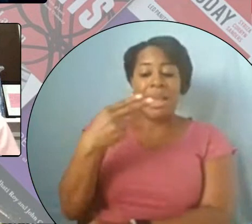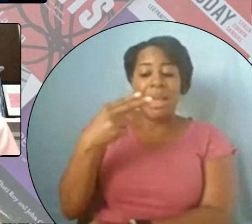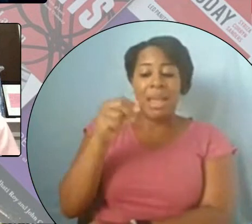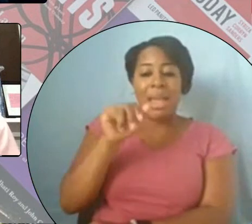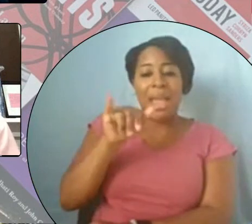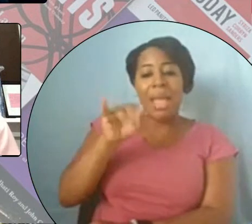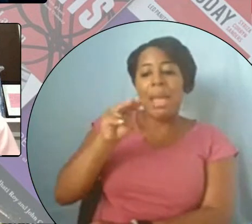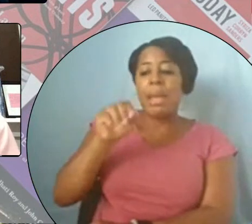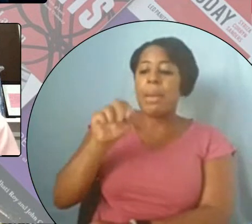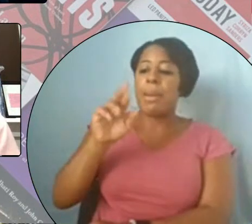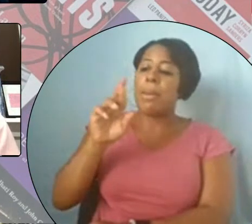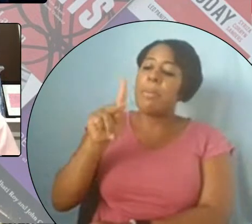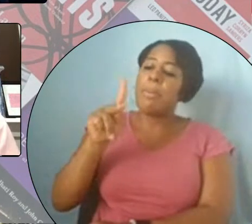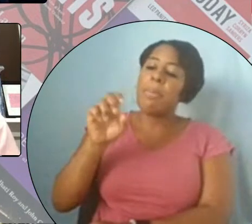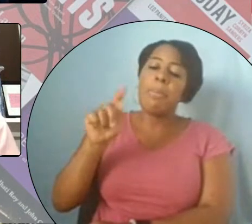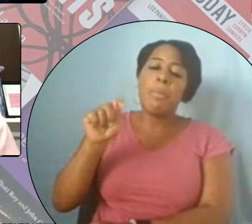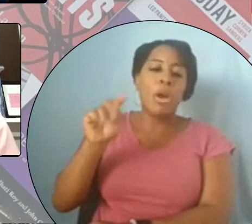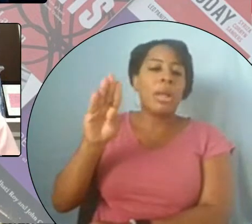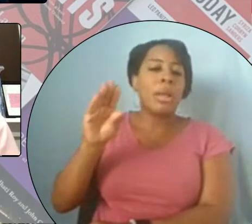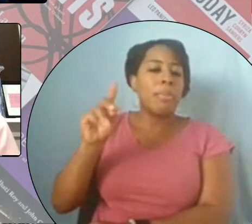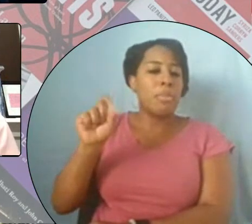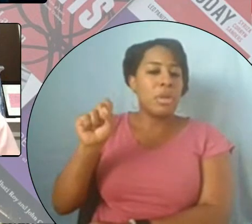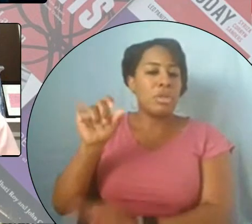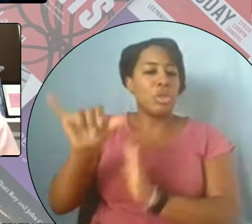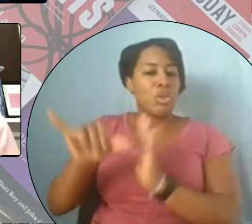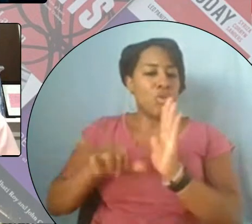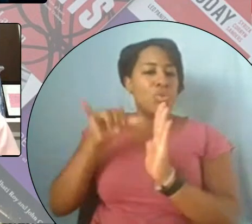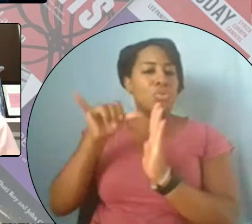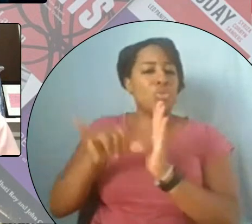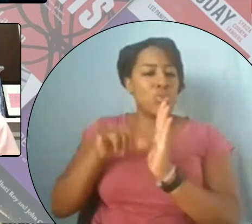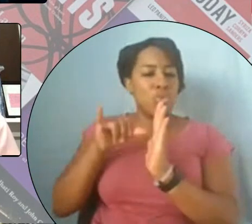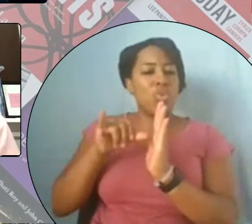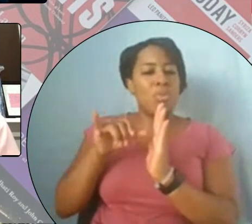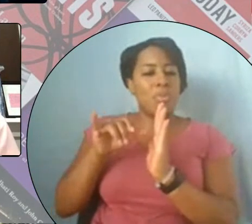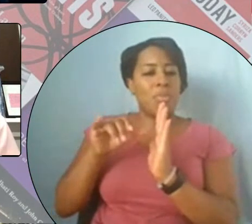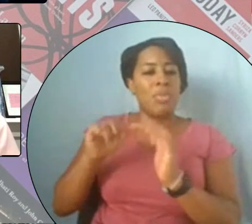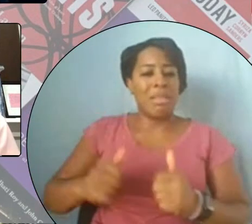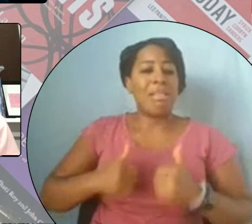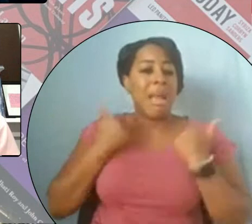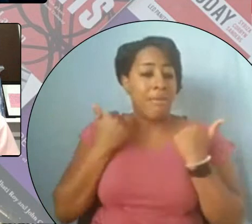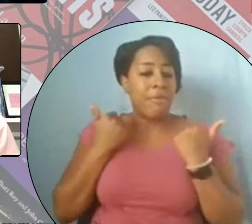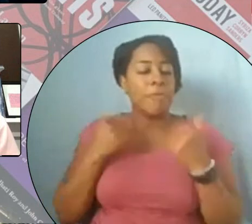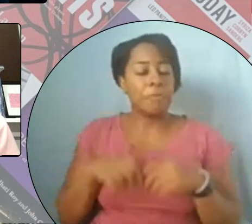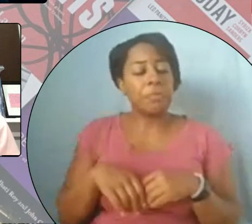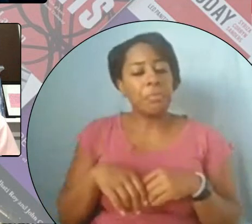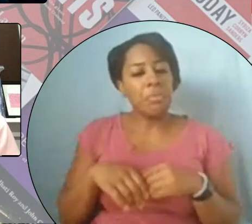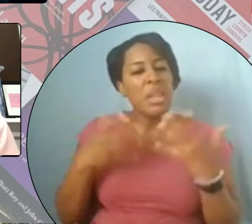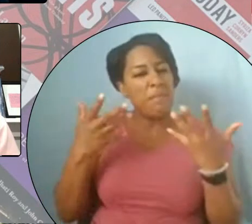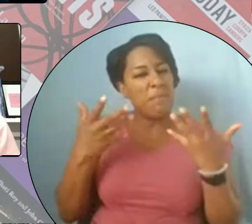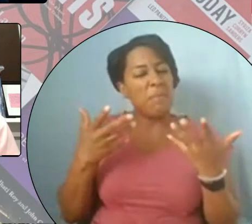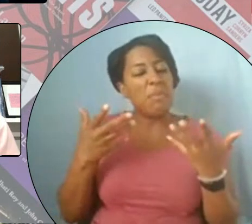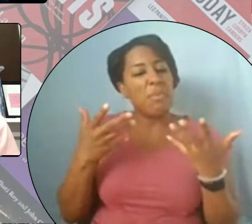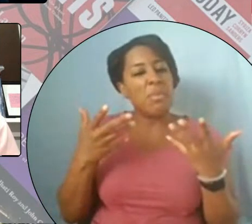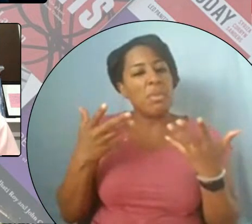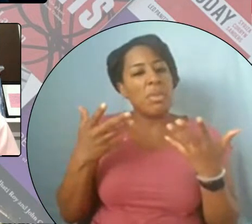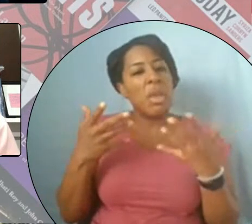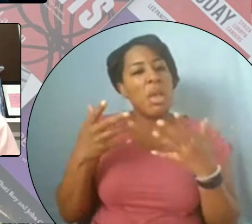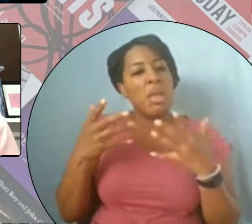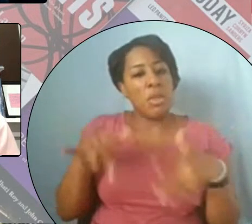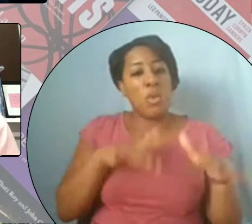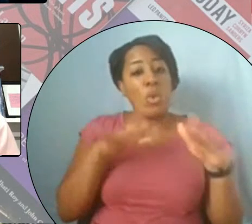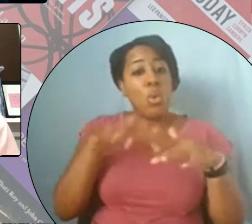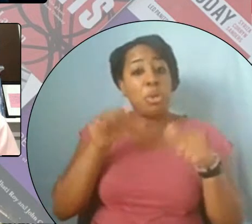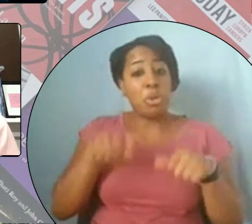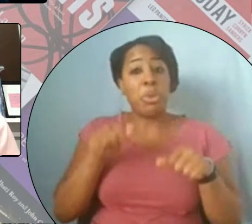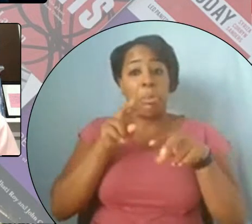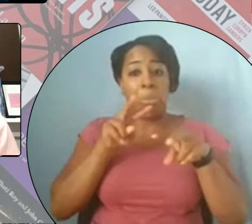channel live. And then you'll also be able to come back and look at this recording. When we post